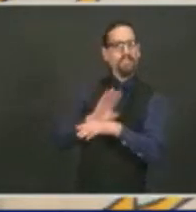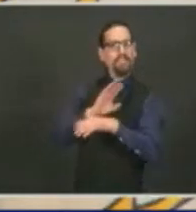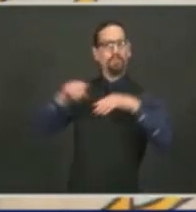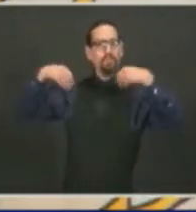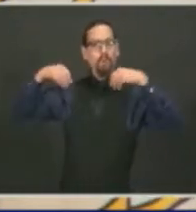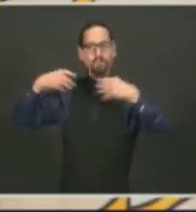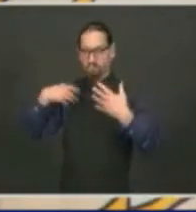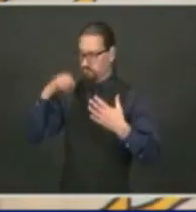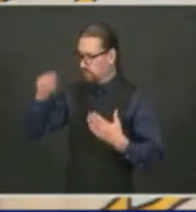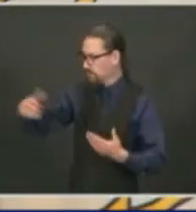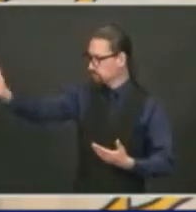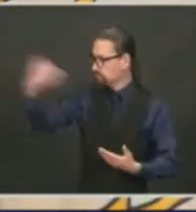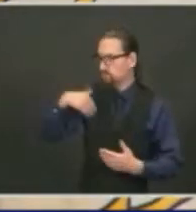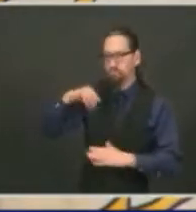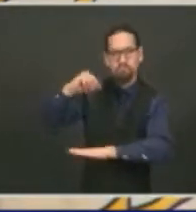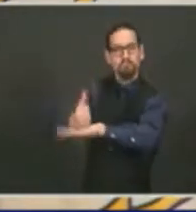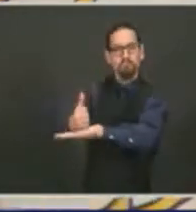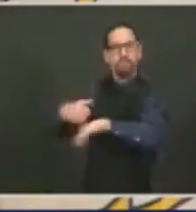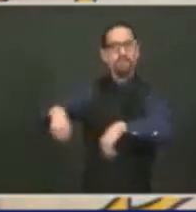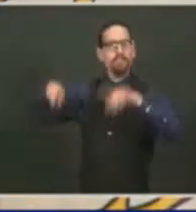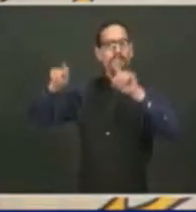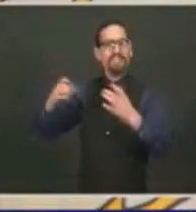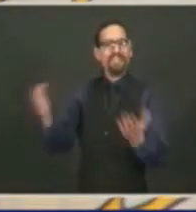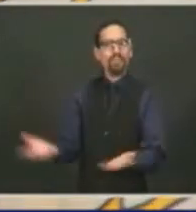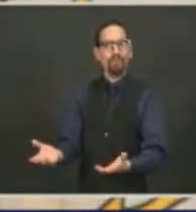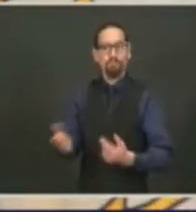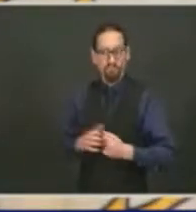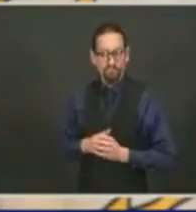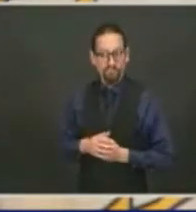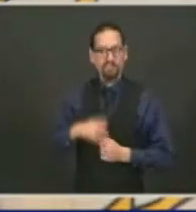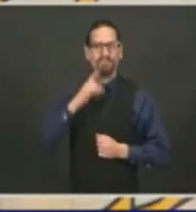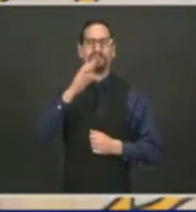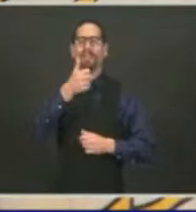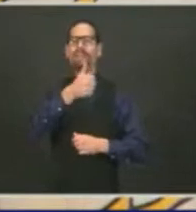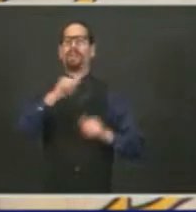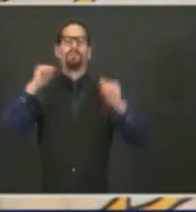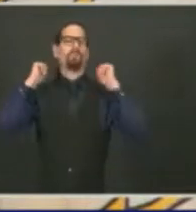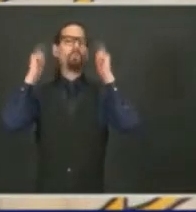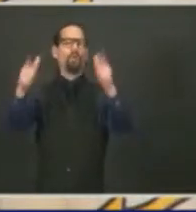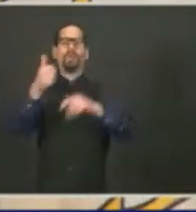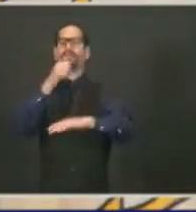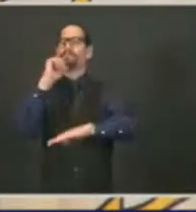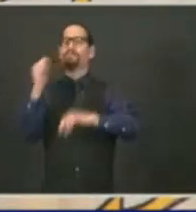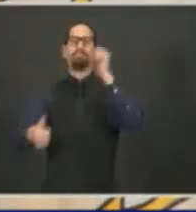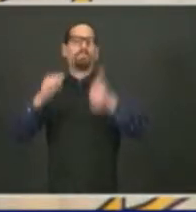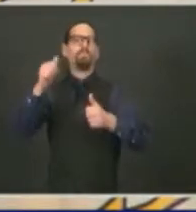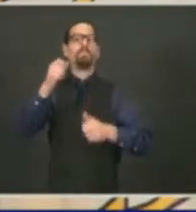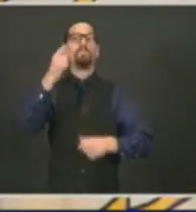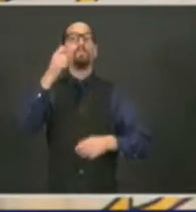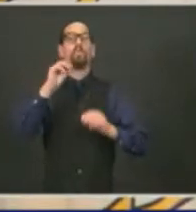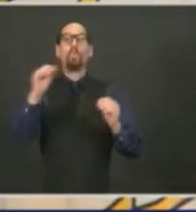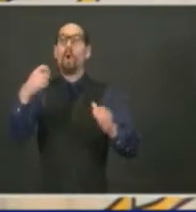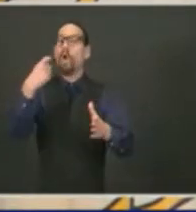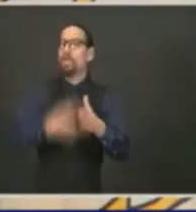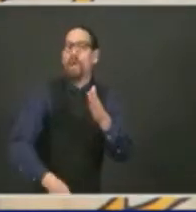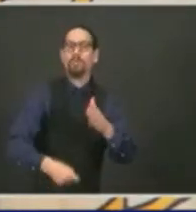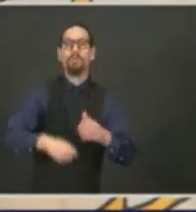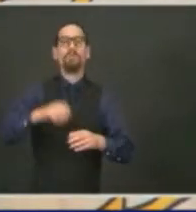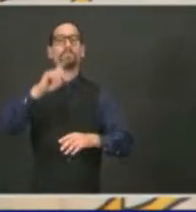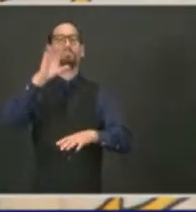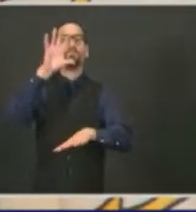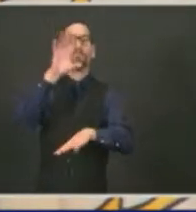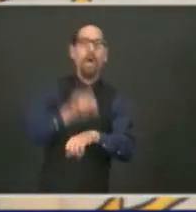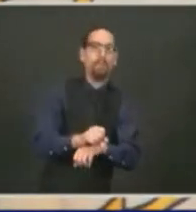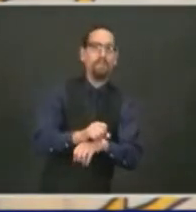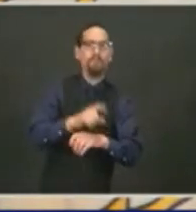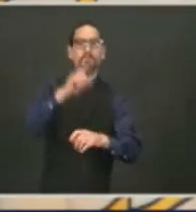testing sites are free. You don't need an appointment. So as I said, I can't say it enough. Our